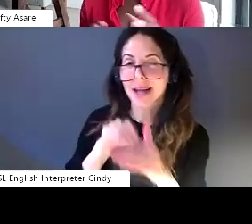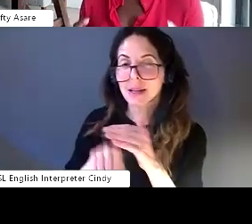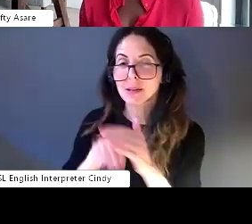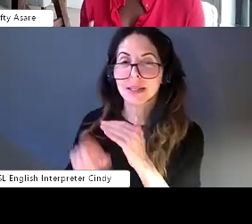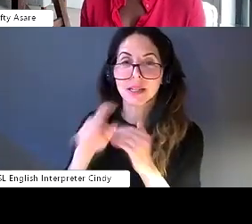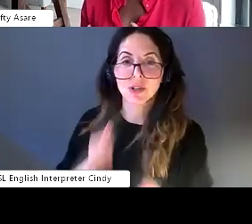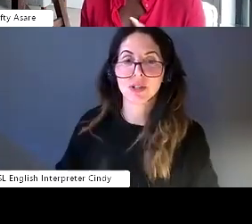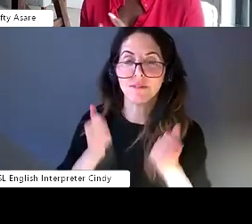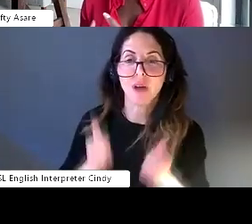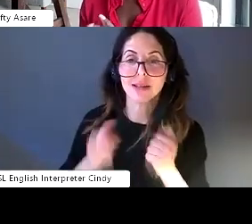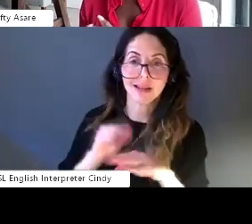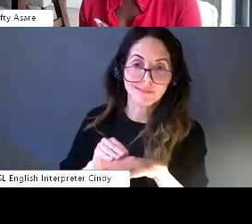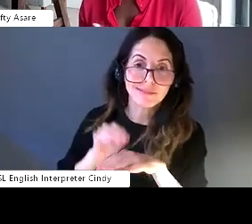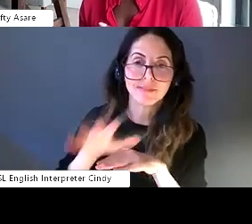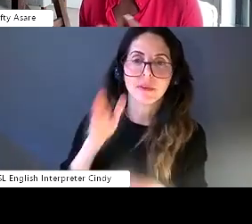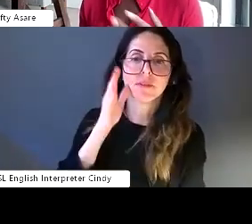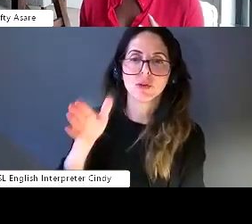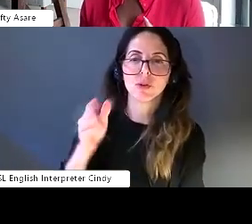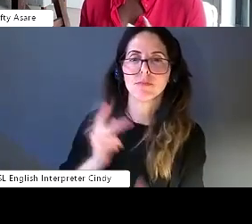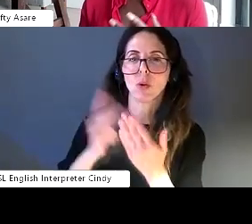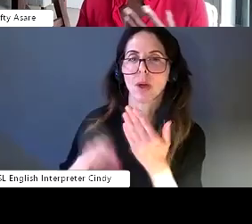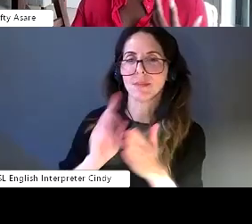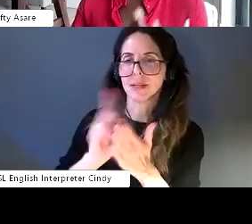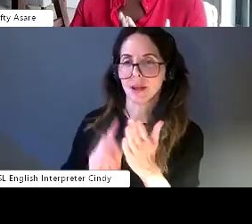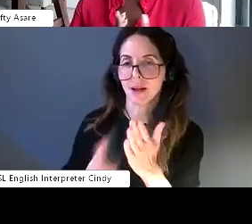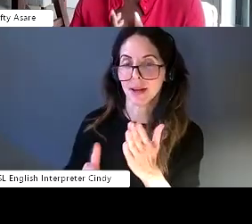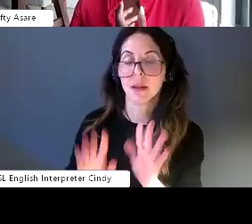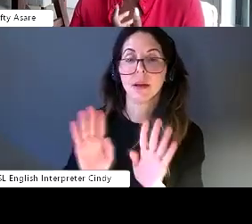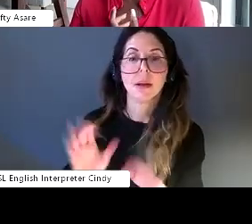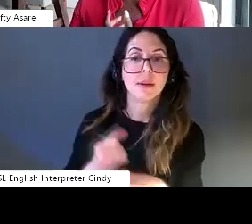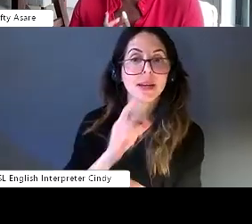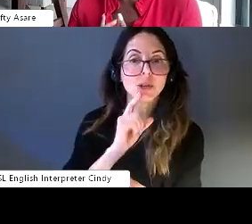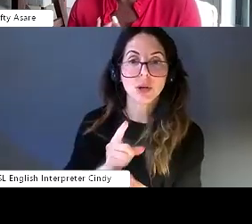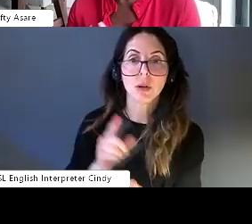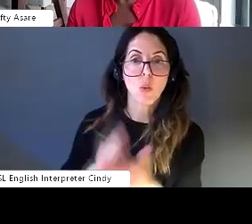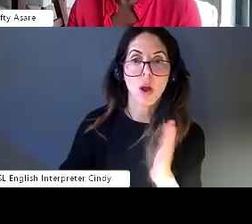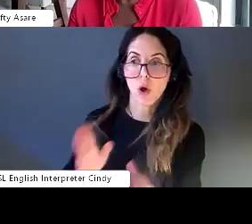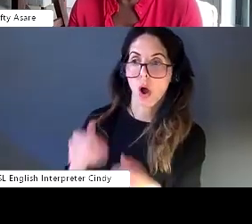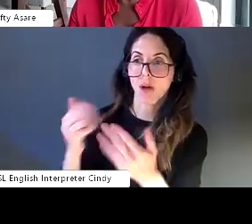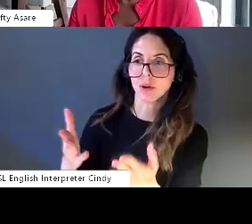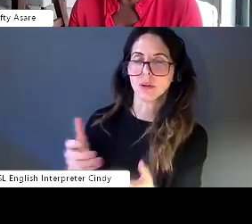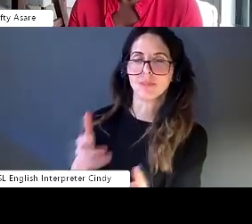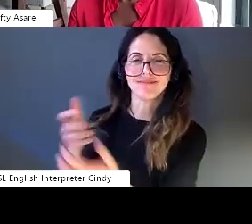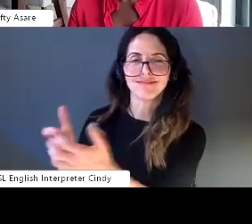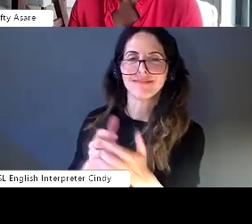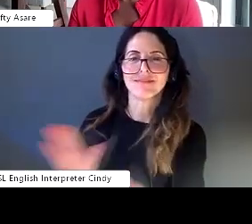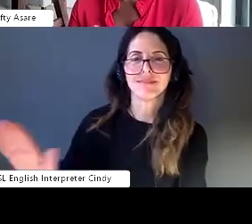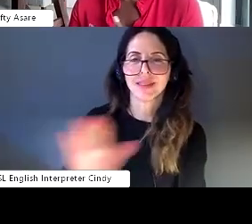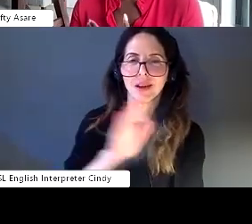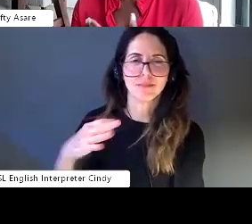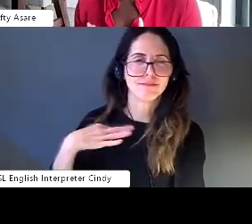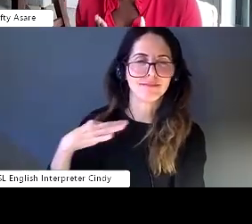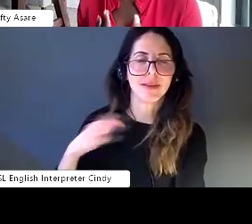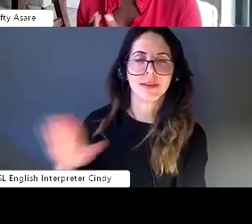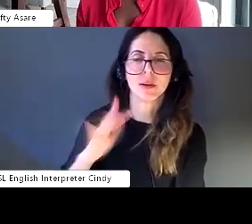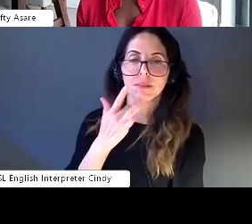should shape future program design, ensure that the offerings align with participants' priorities. And so it